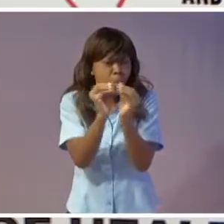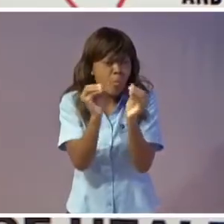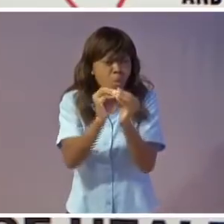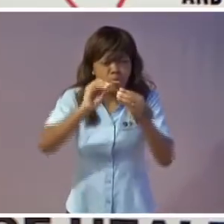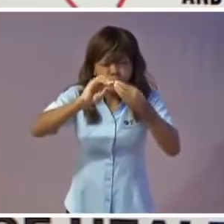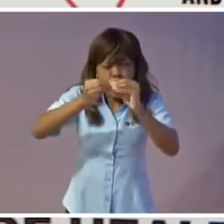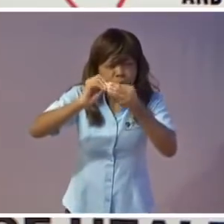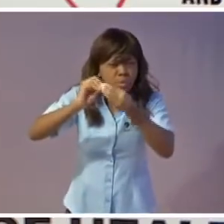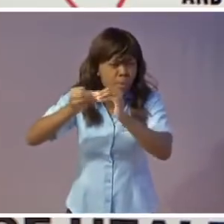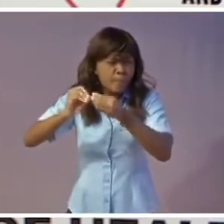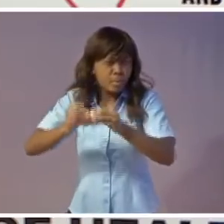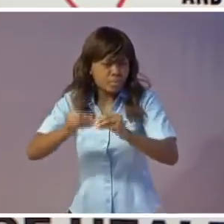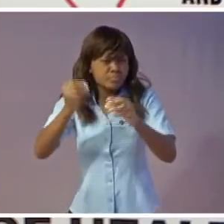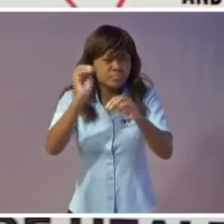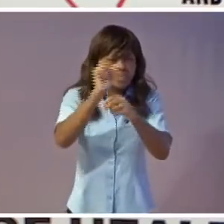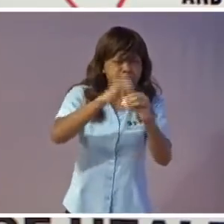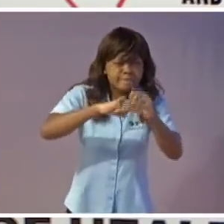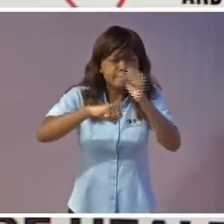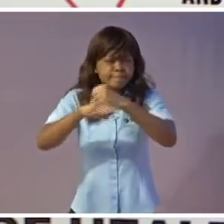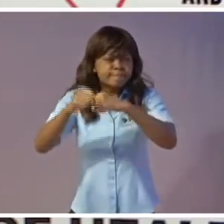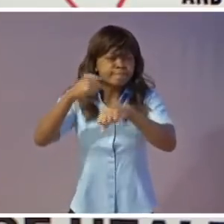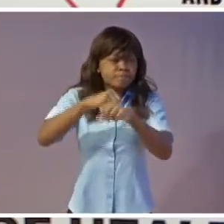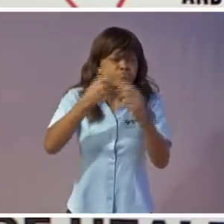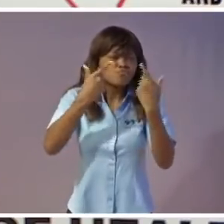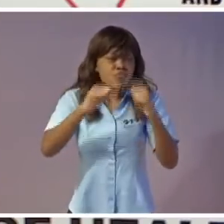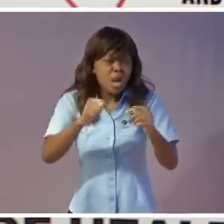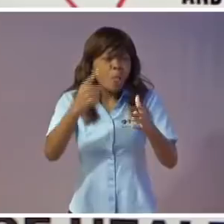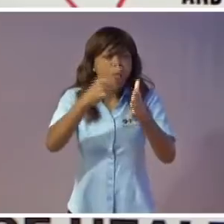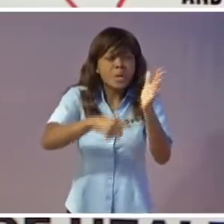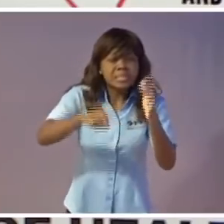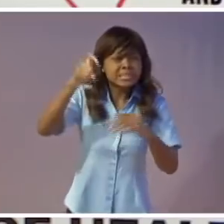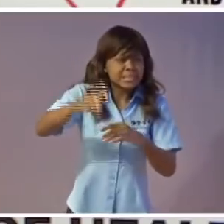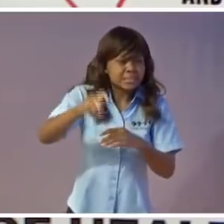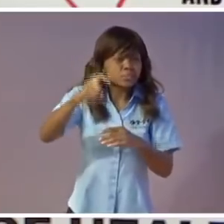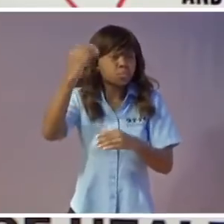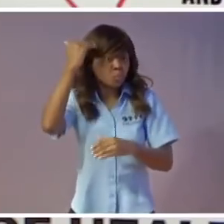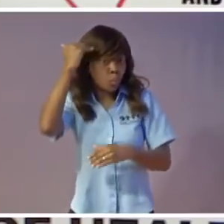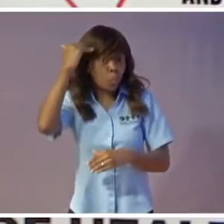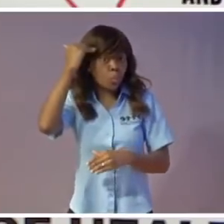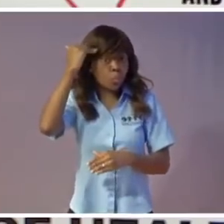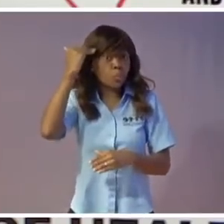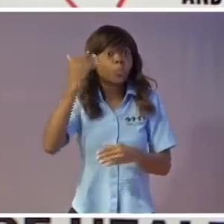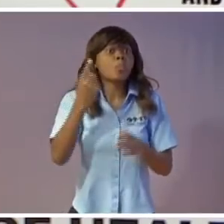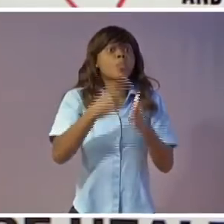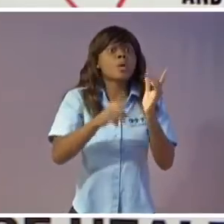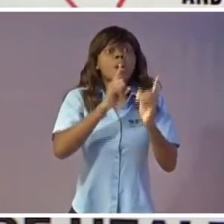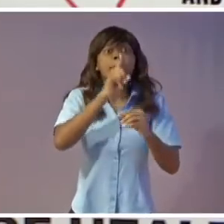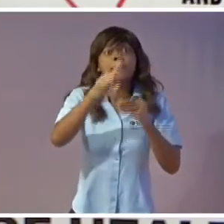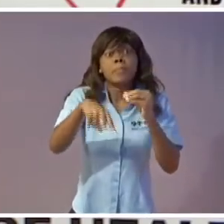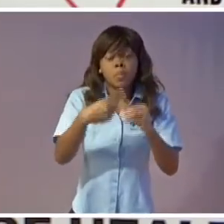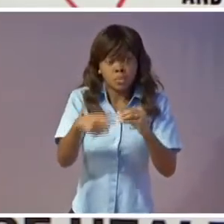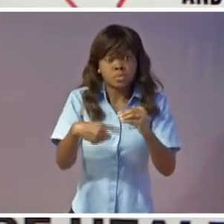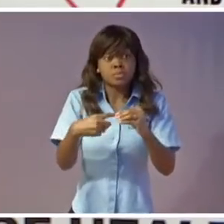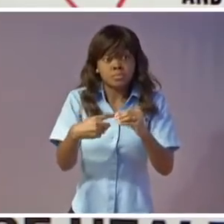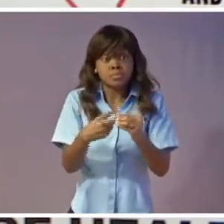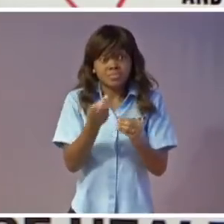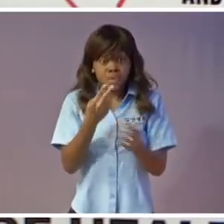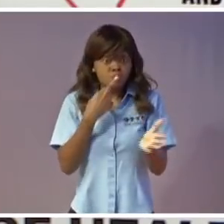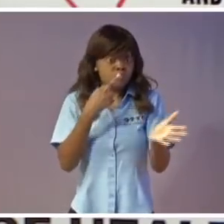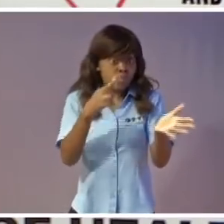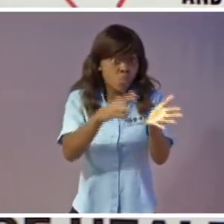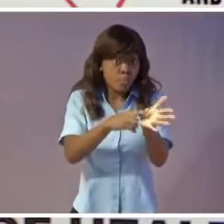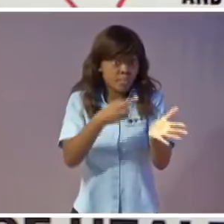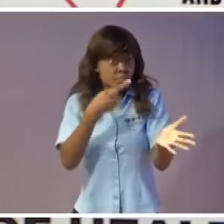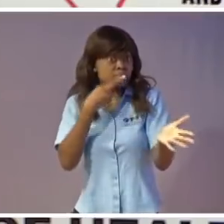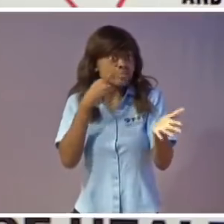What statistics need to be in the background? And this is as a result of global trends in reporting, taking feedback